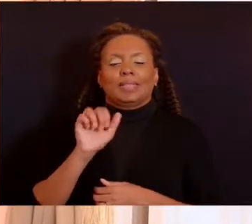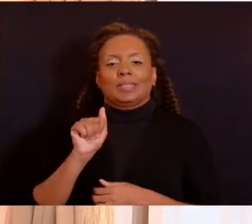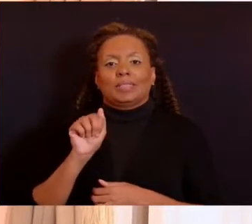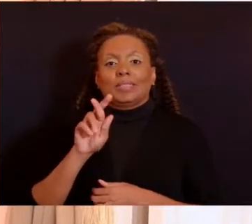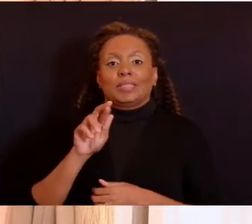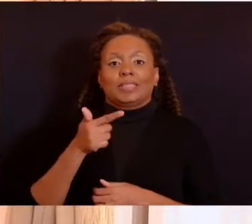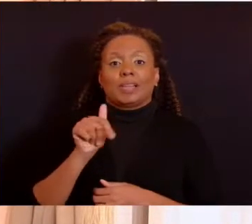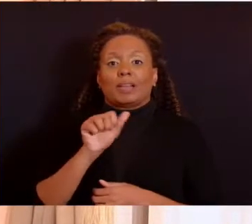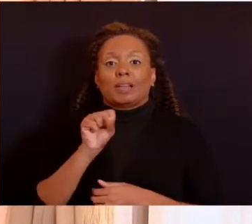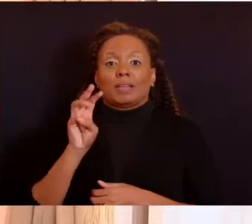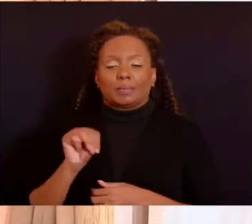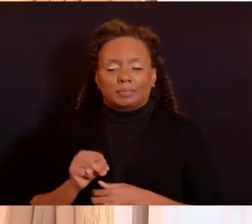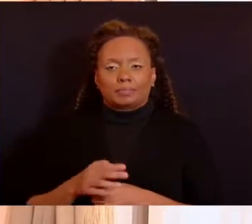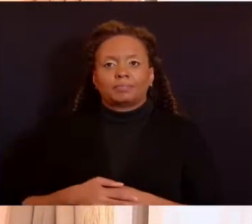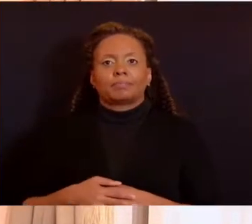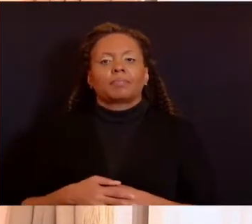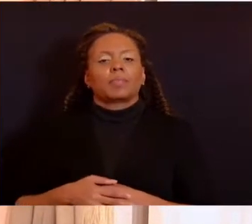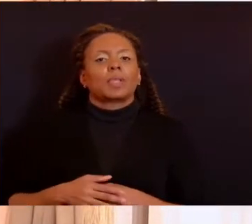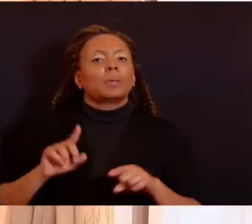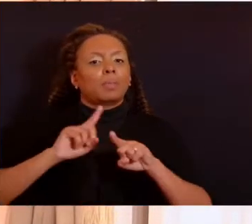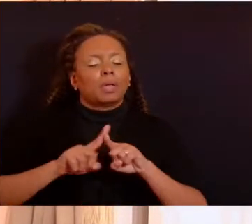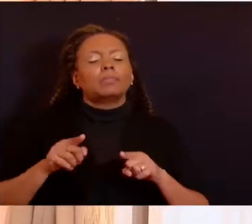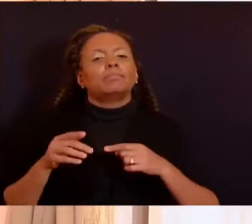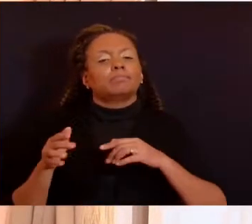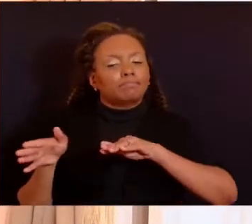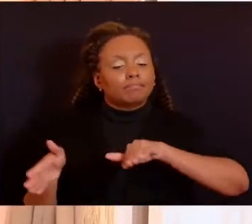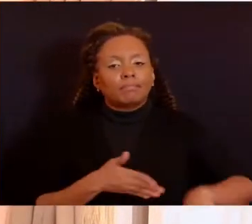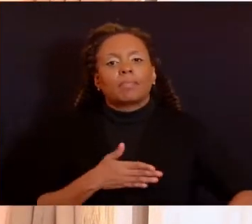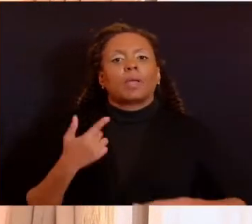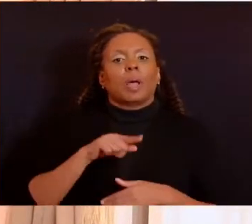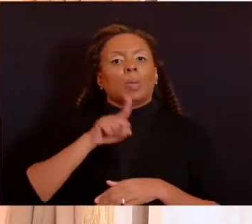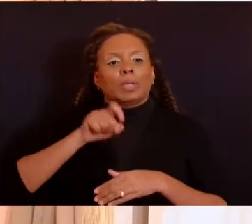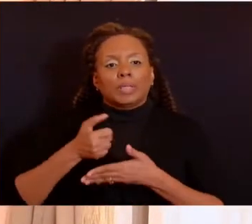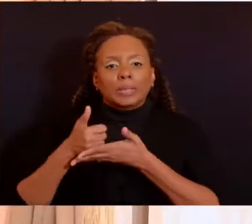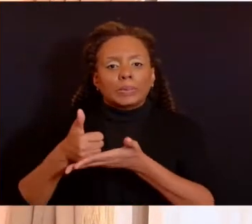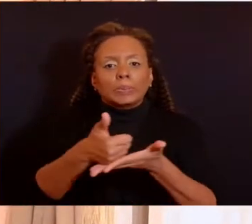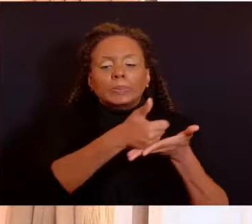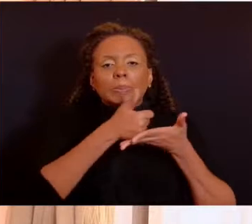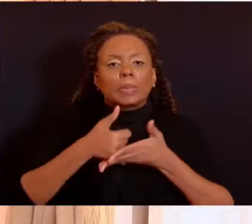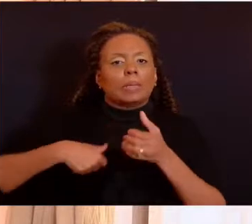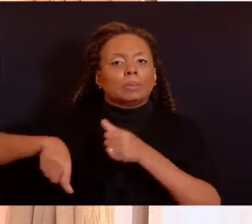is the country, this is who we are. We've said it over and over. And